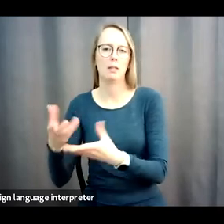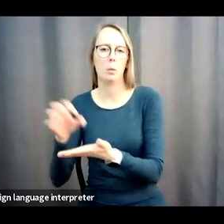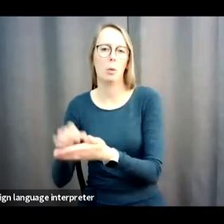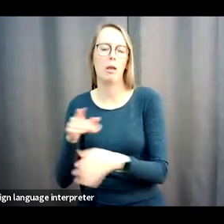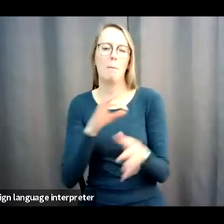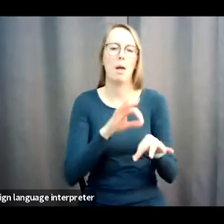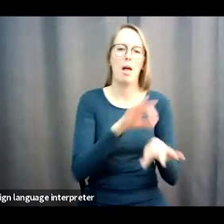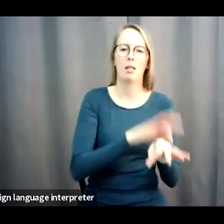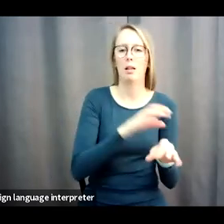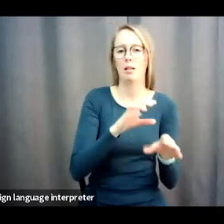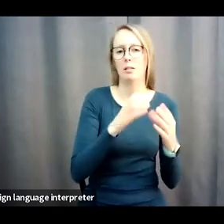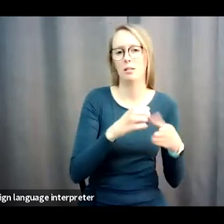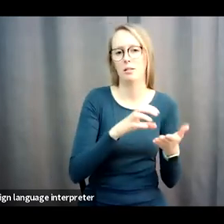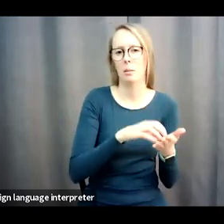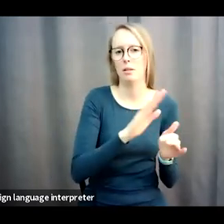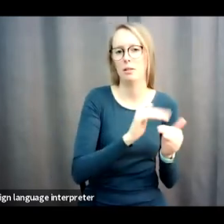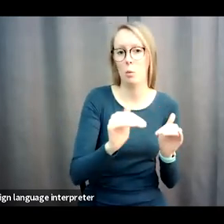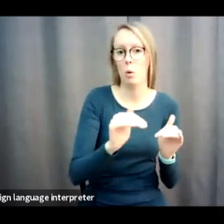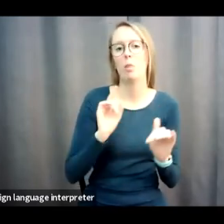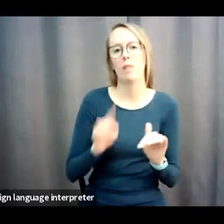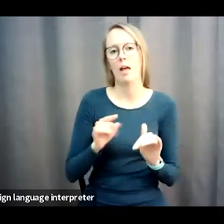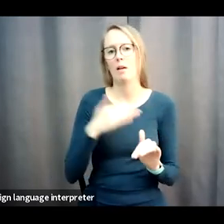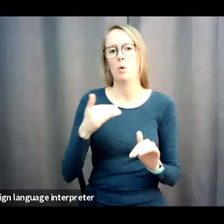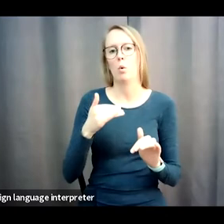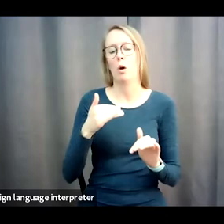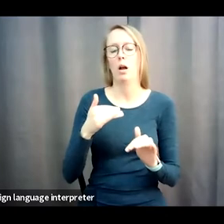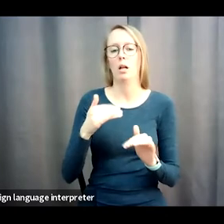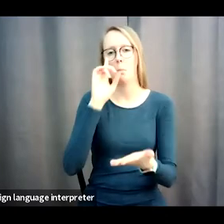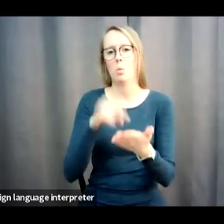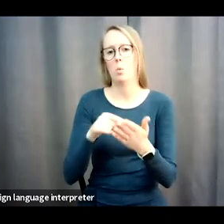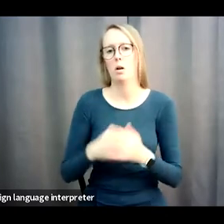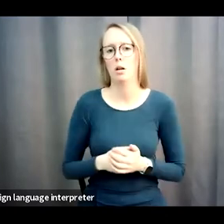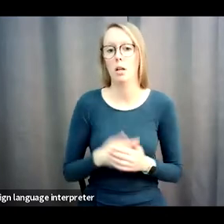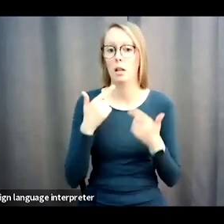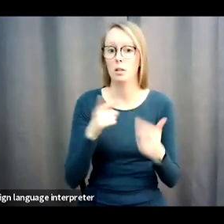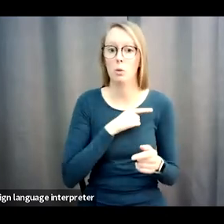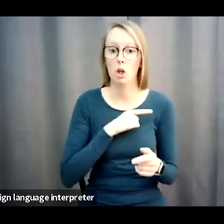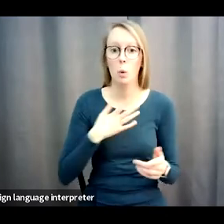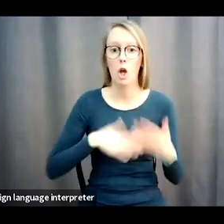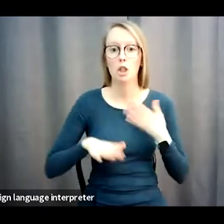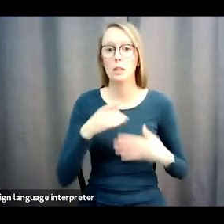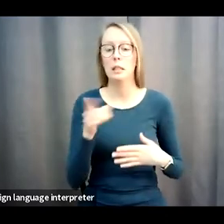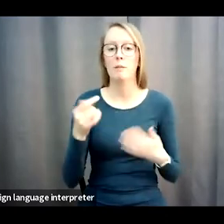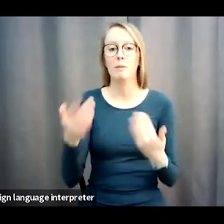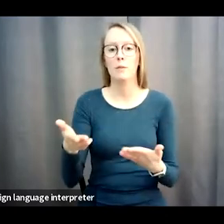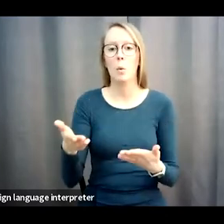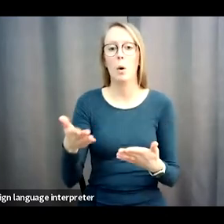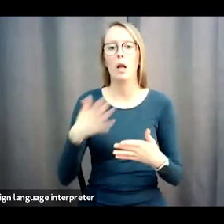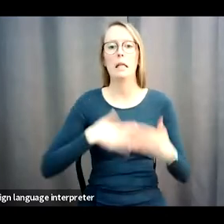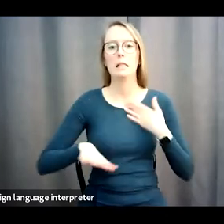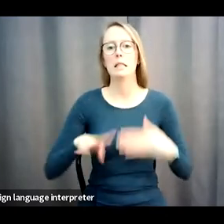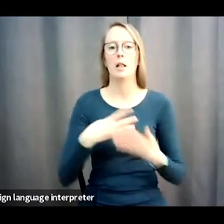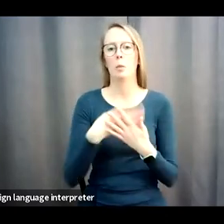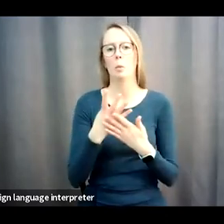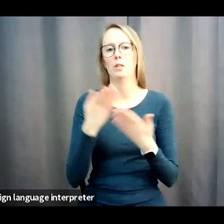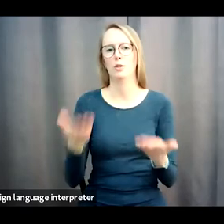always be our yardstick. Thank you, and I wish you a very interesting Nordens Dag.